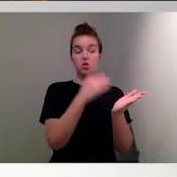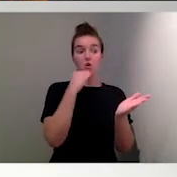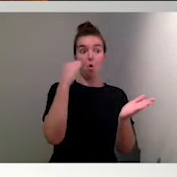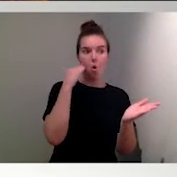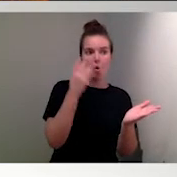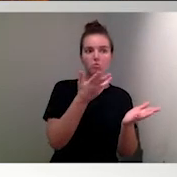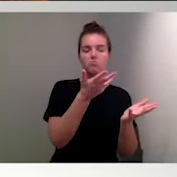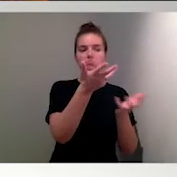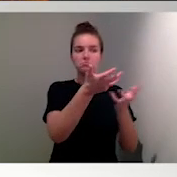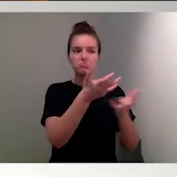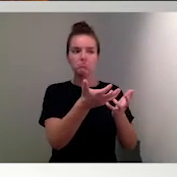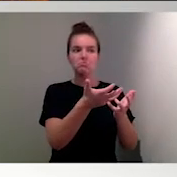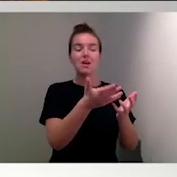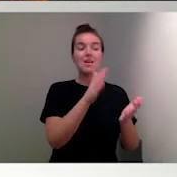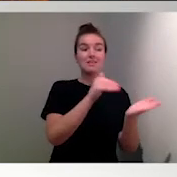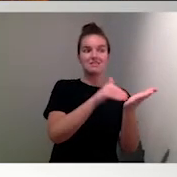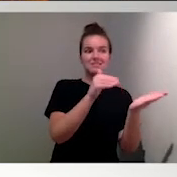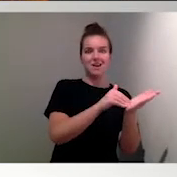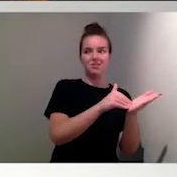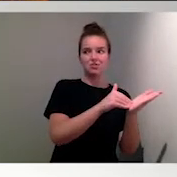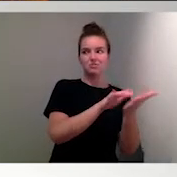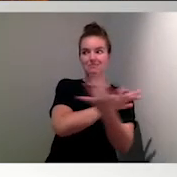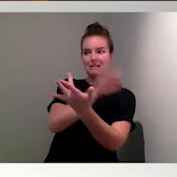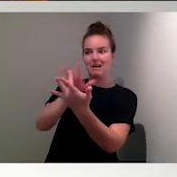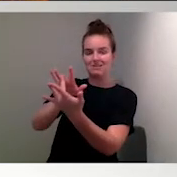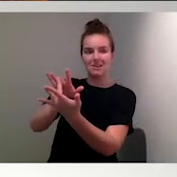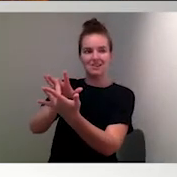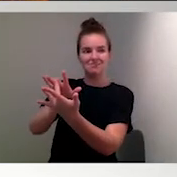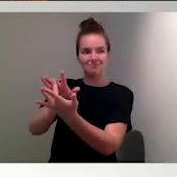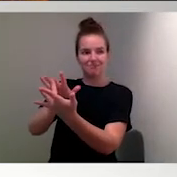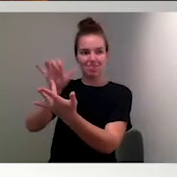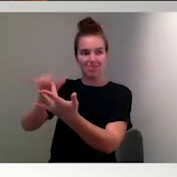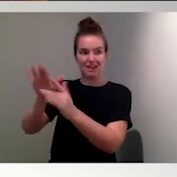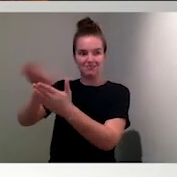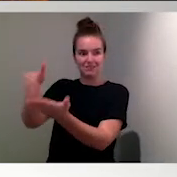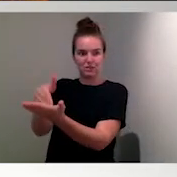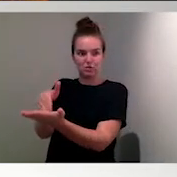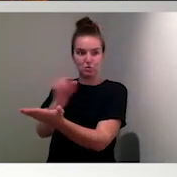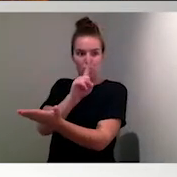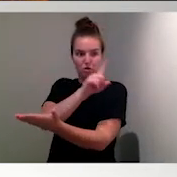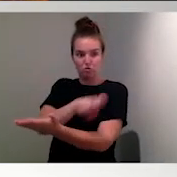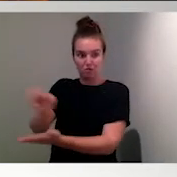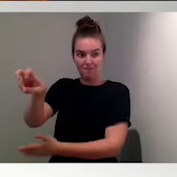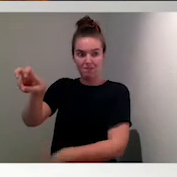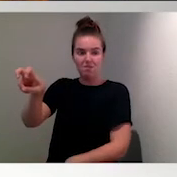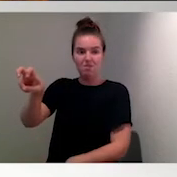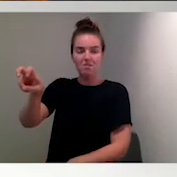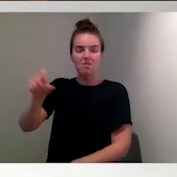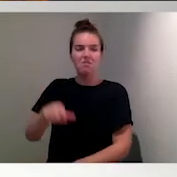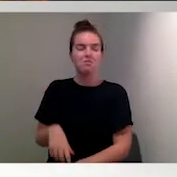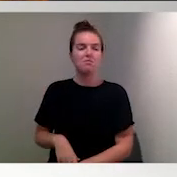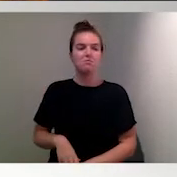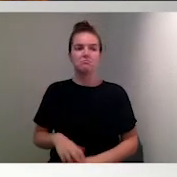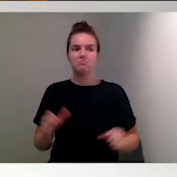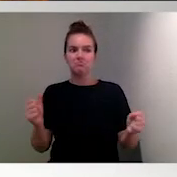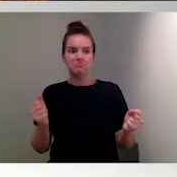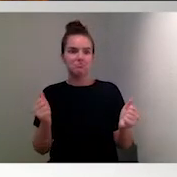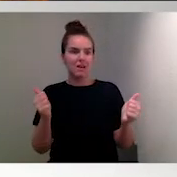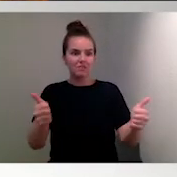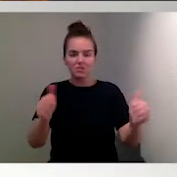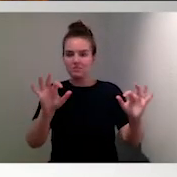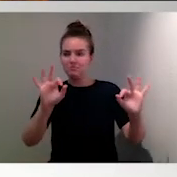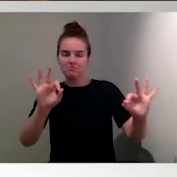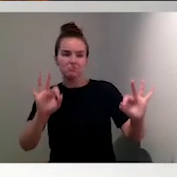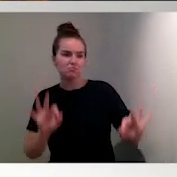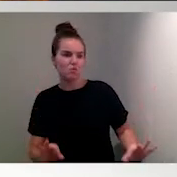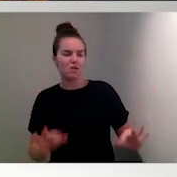center wherever you're traveling to make sure that everybody's on the same page and you're getting exactly what you need. That's a fabulous question, and